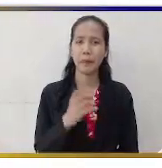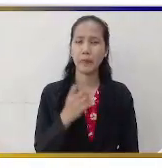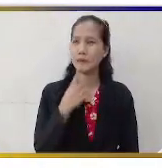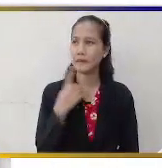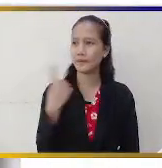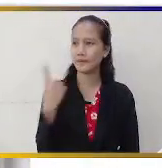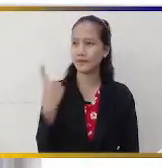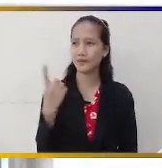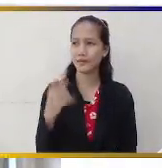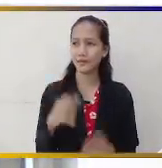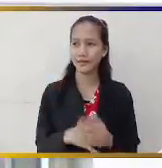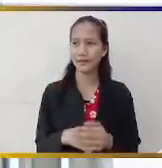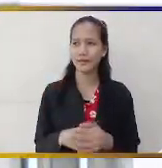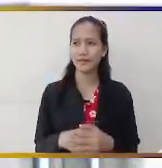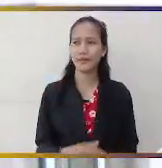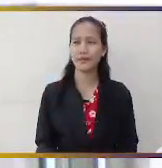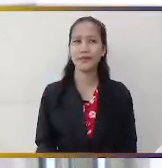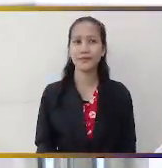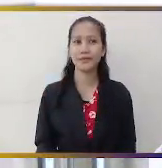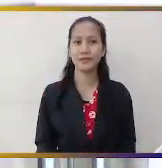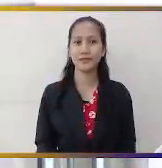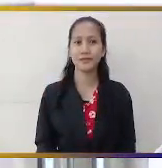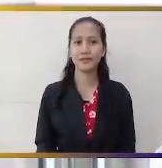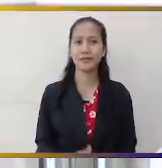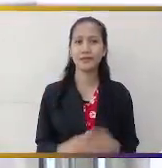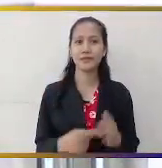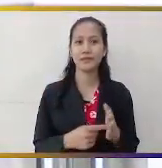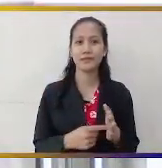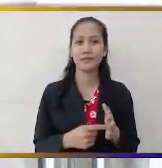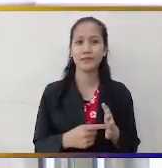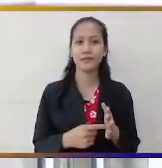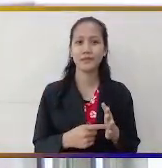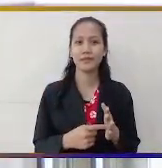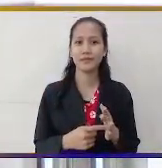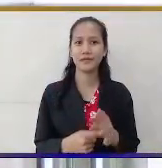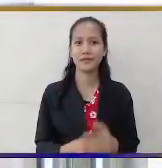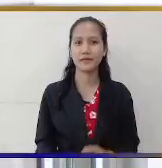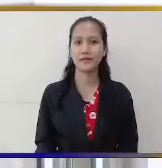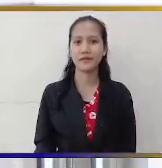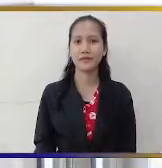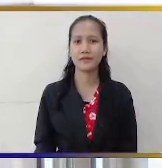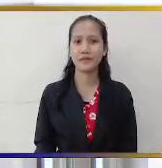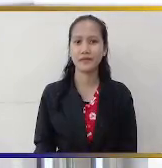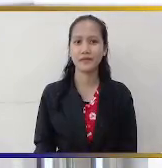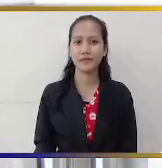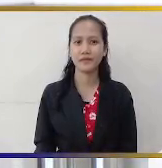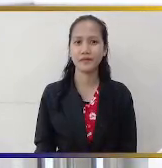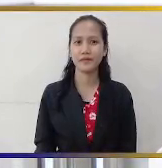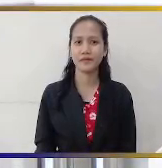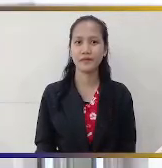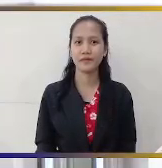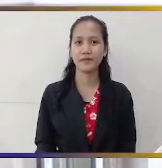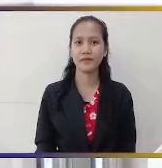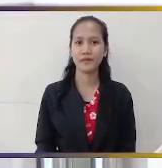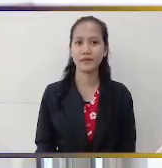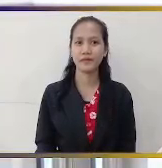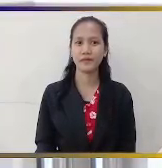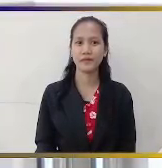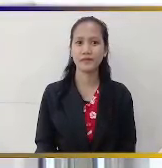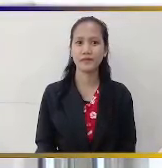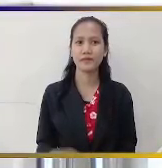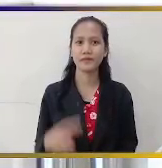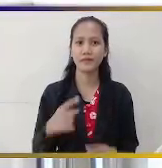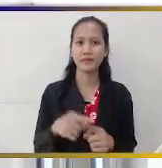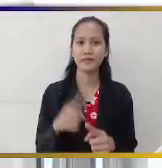this beautiful house overlooking this great mountain range called Pikes Peak. And I had everything, but I wasn't